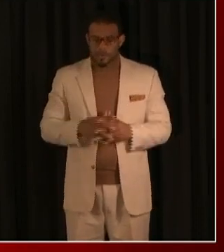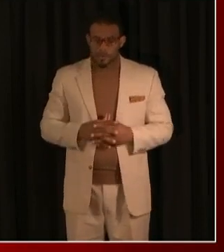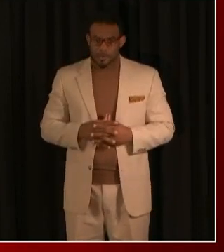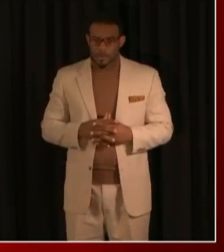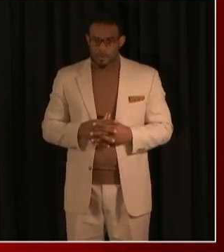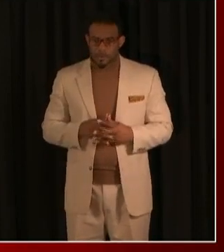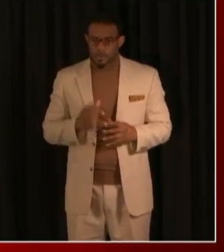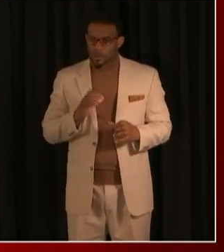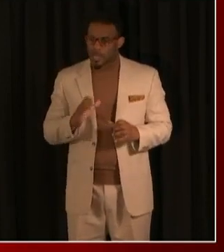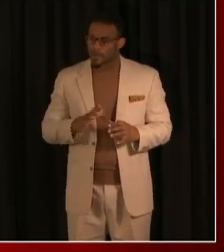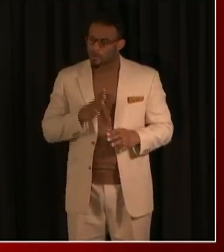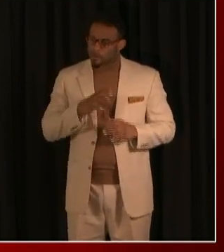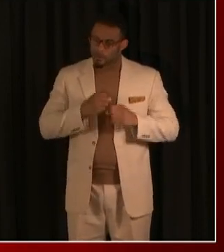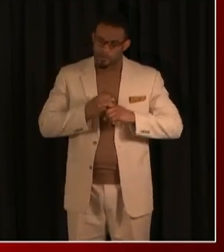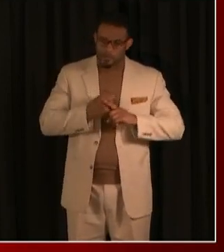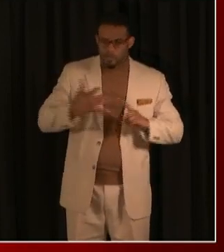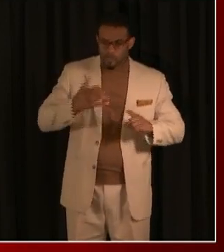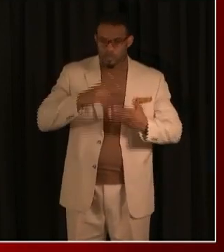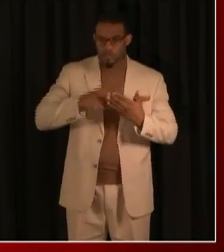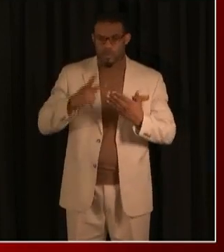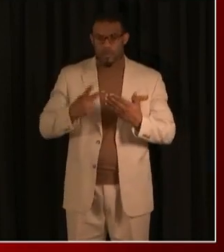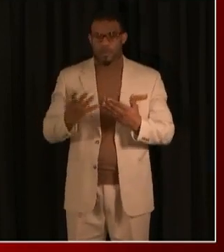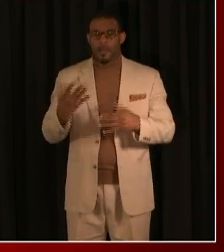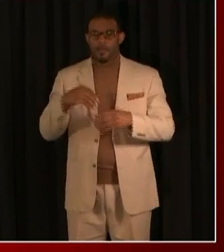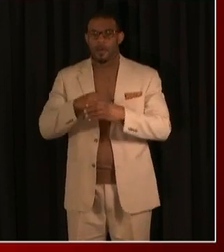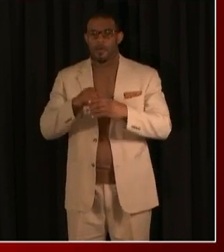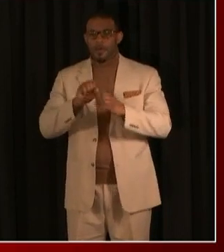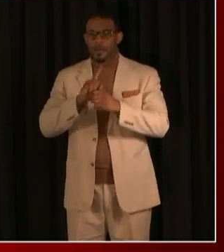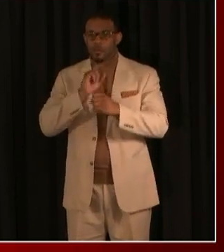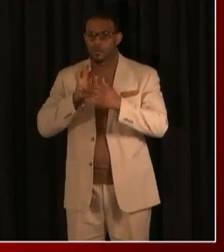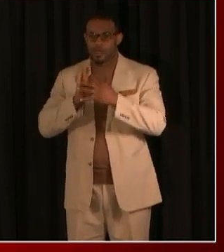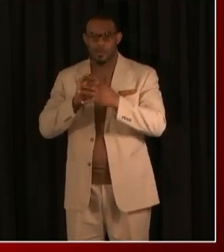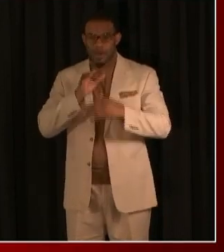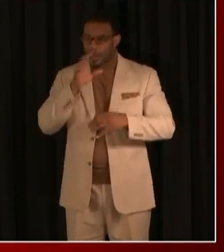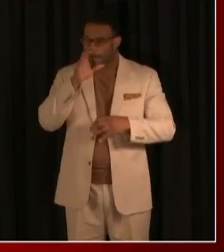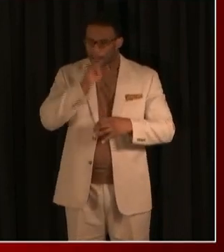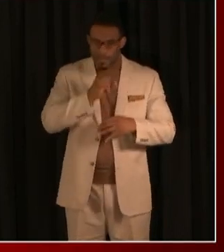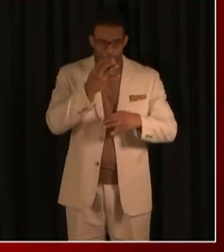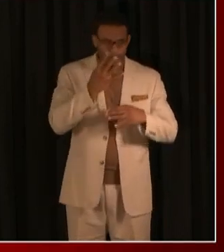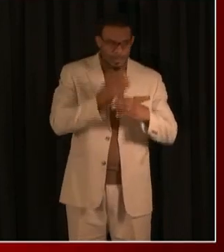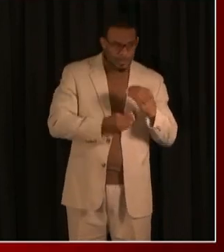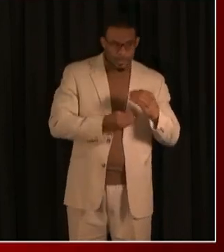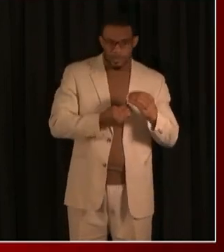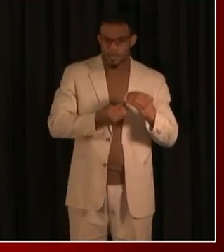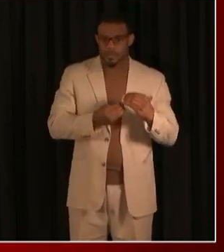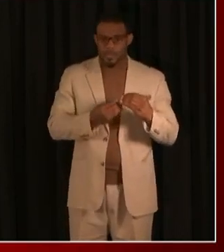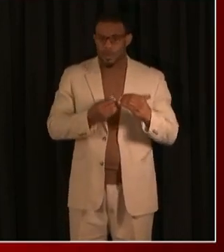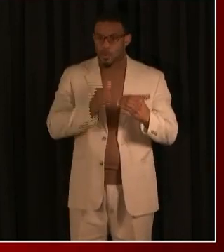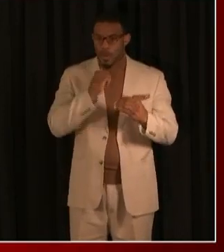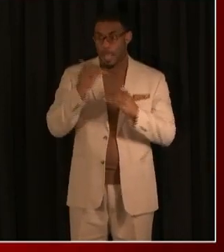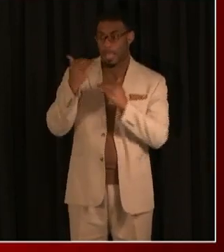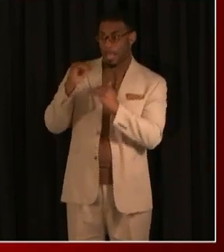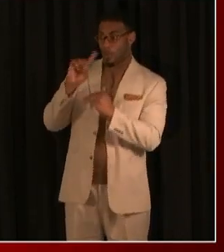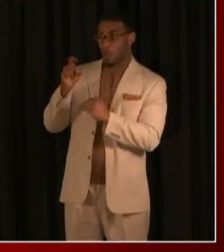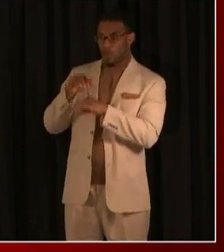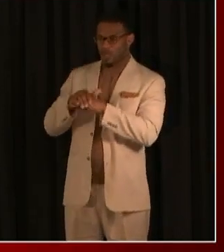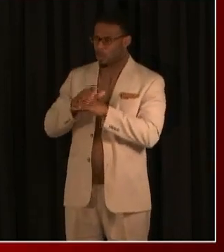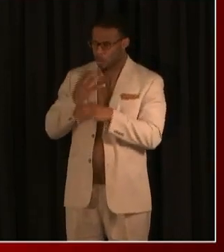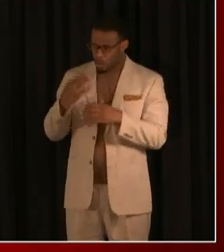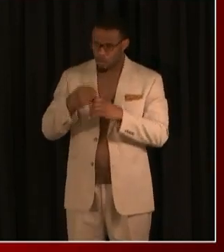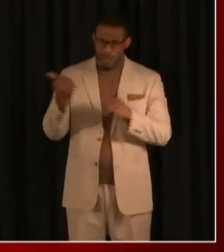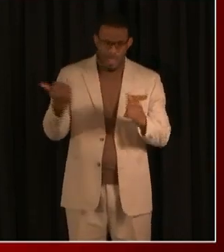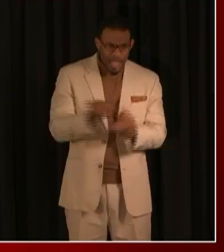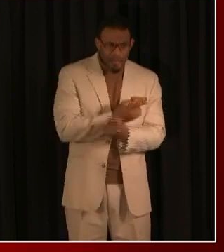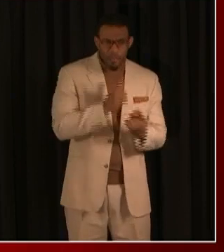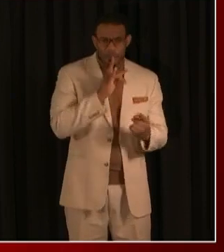So we do have a robust program involved to make sure that we are not limiting ourselves to only English, but also including